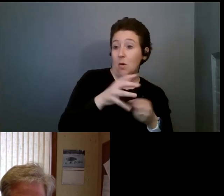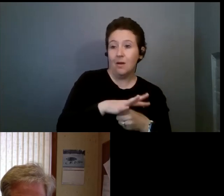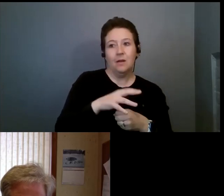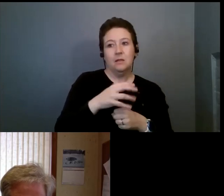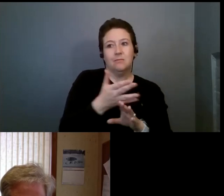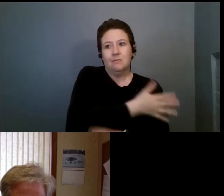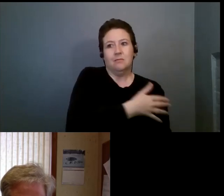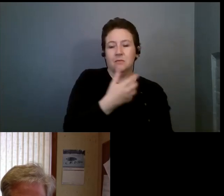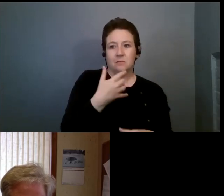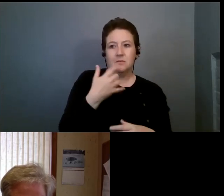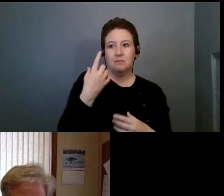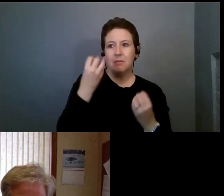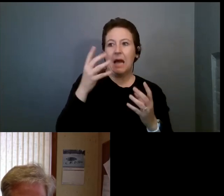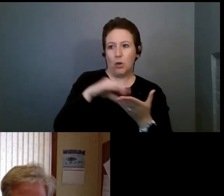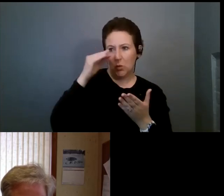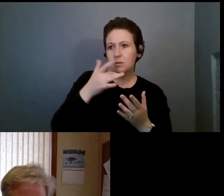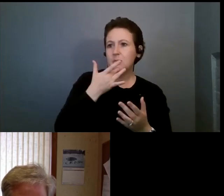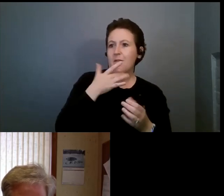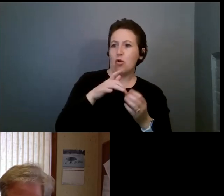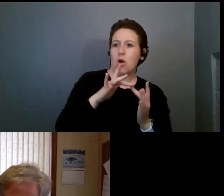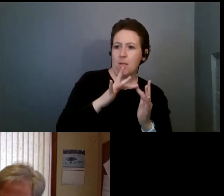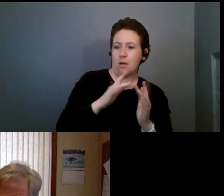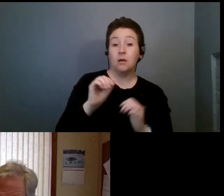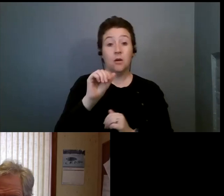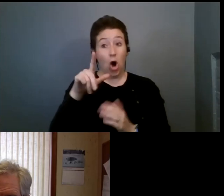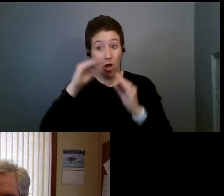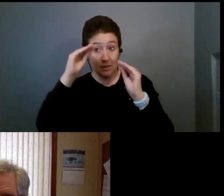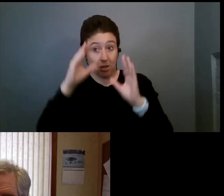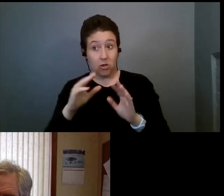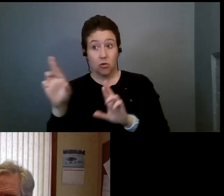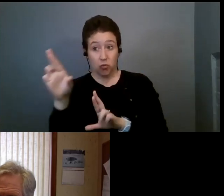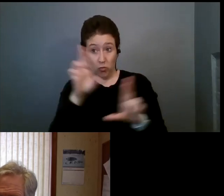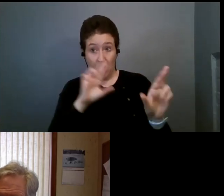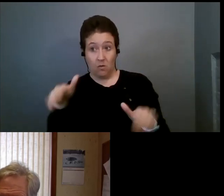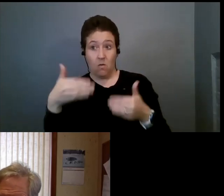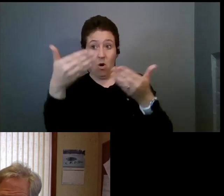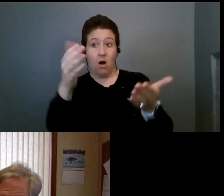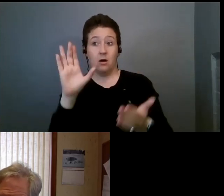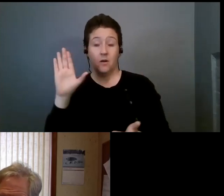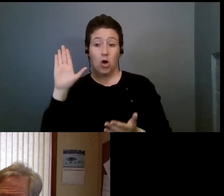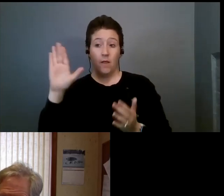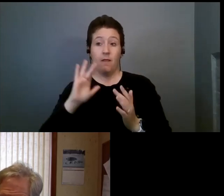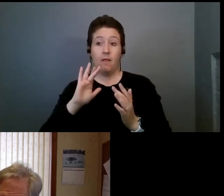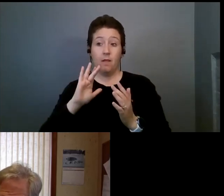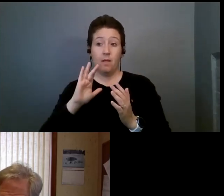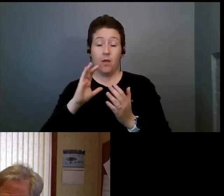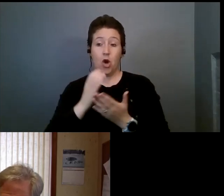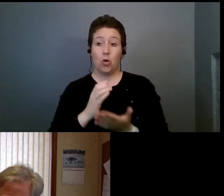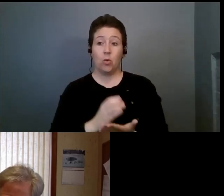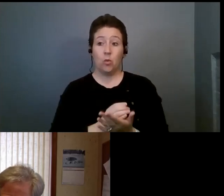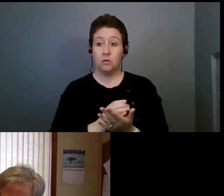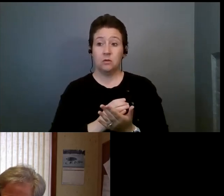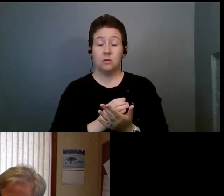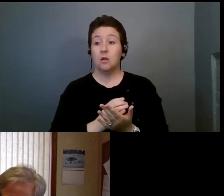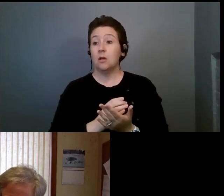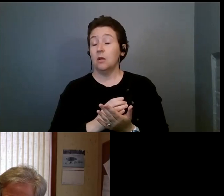All of our instructors are prepared to offer their course, no matter how it's initially